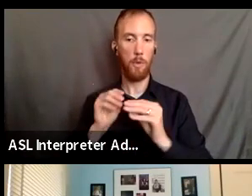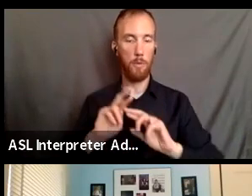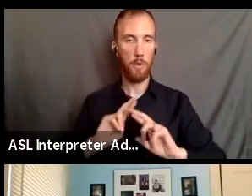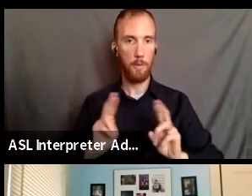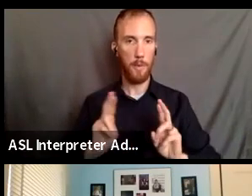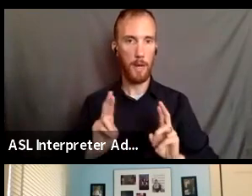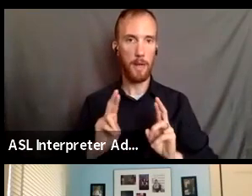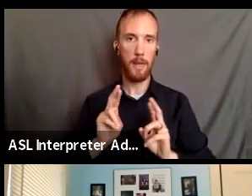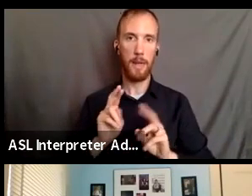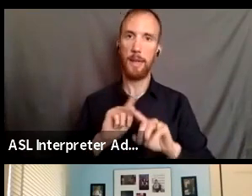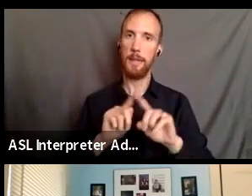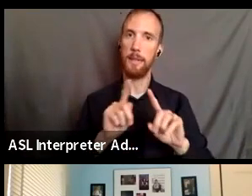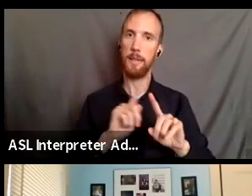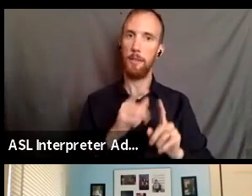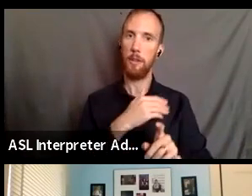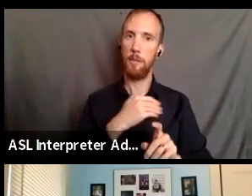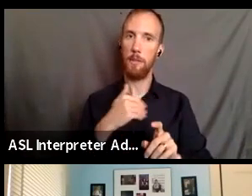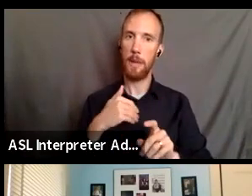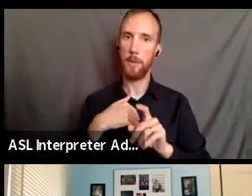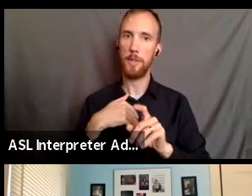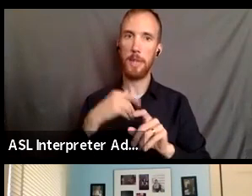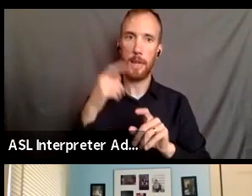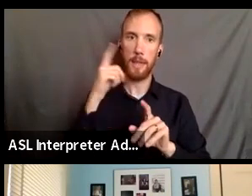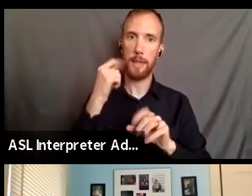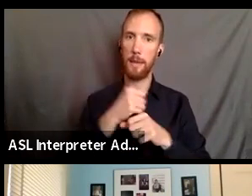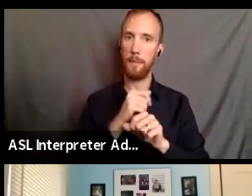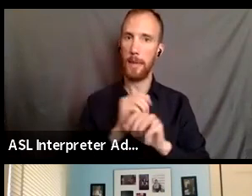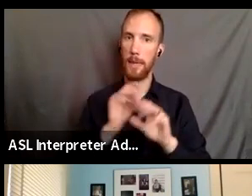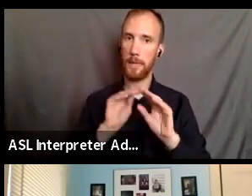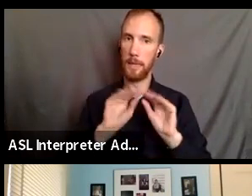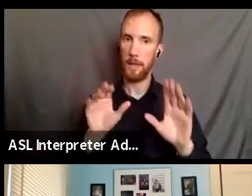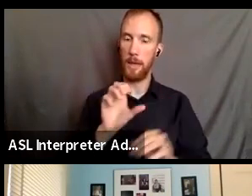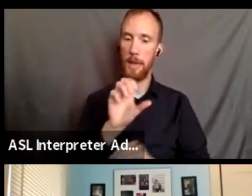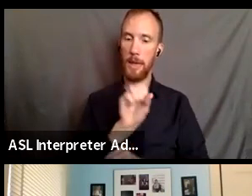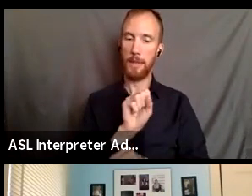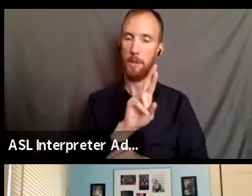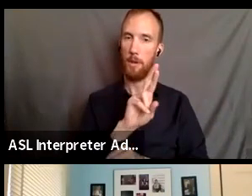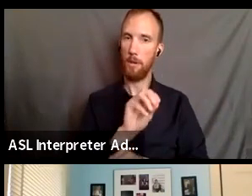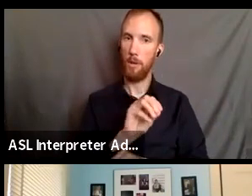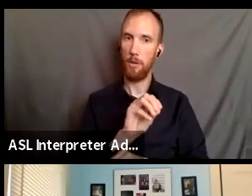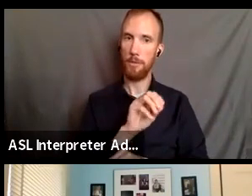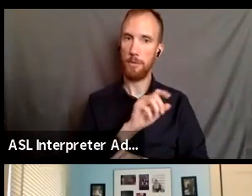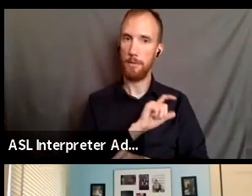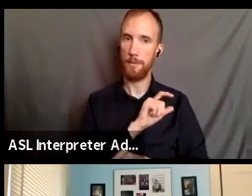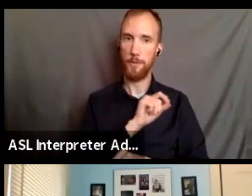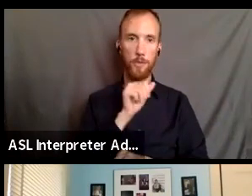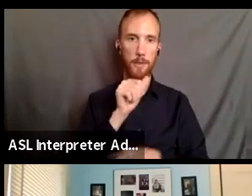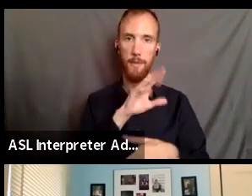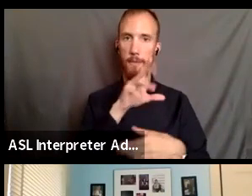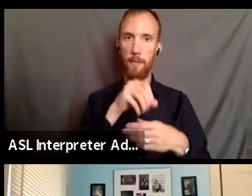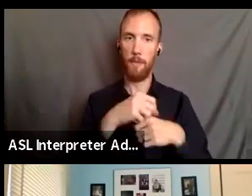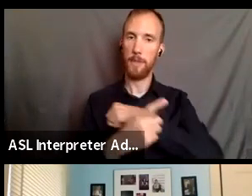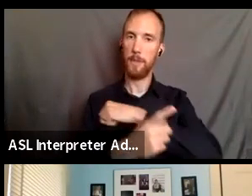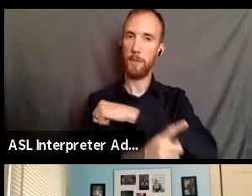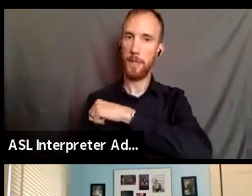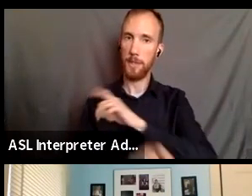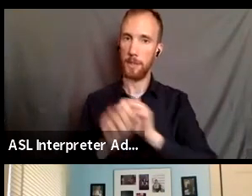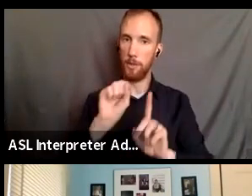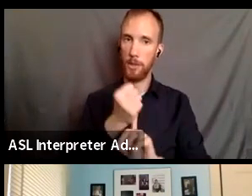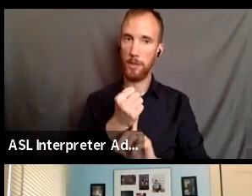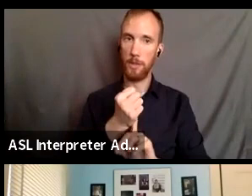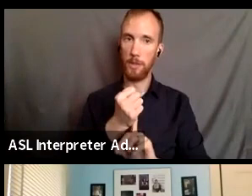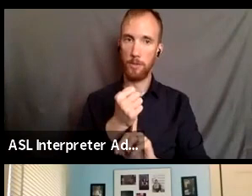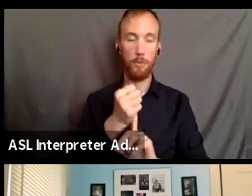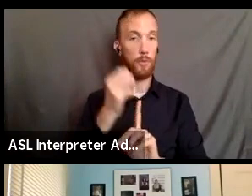members noted will make it clear that sros are not to be involved in disciplinary solution situations which has been the case